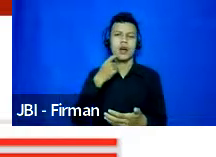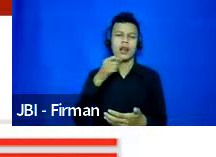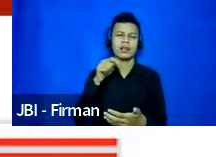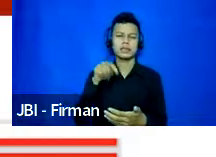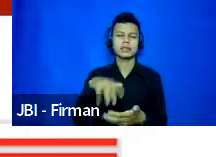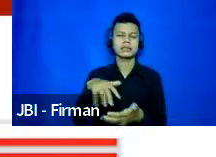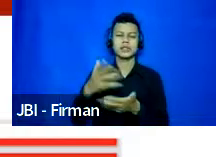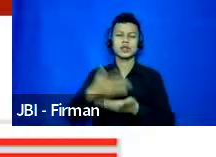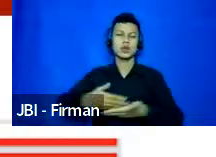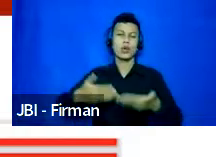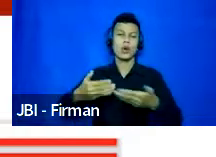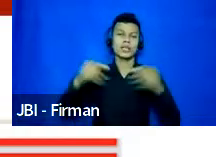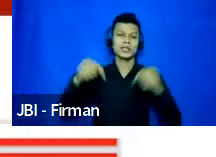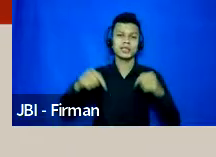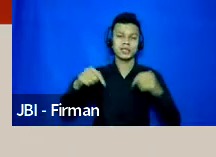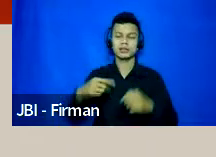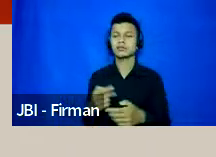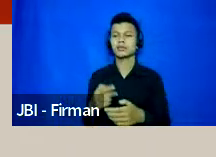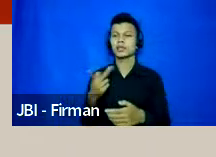COVID.